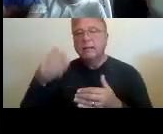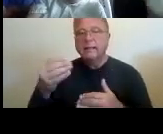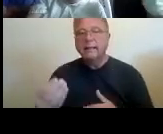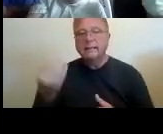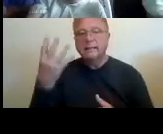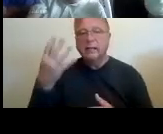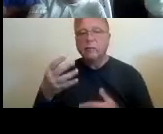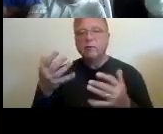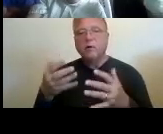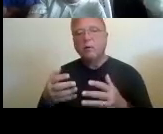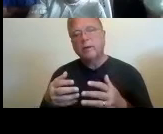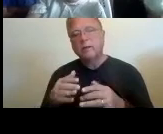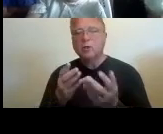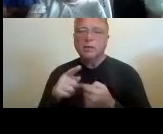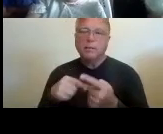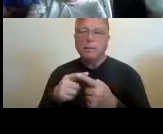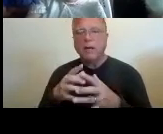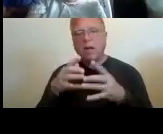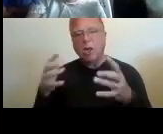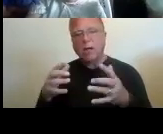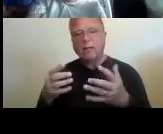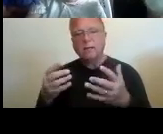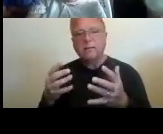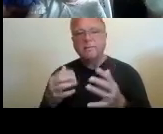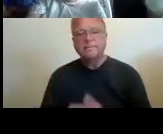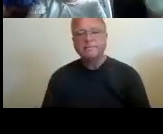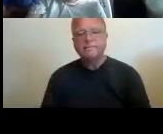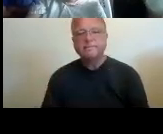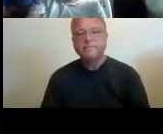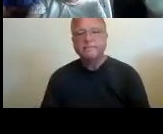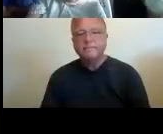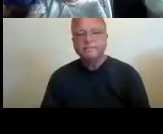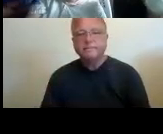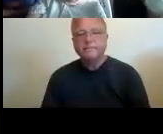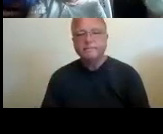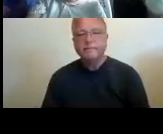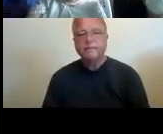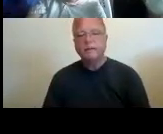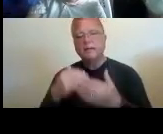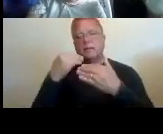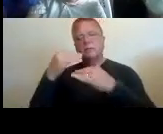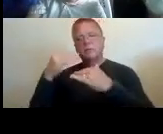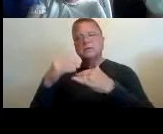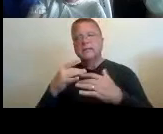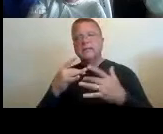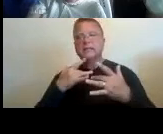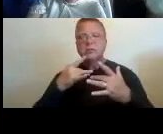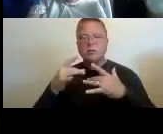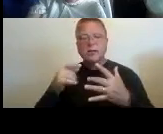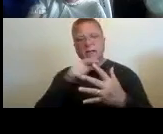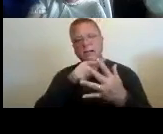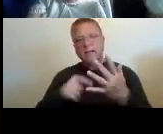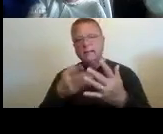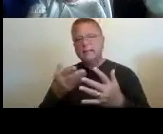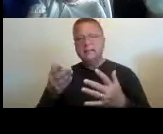we've already kind of covered a lot of this. So the constraints and the concerns. So these are things that